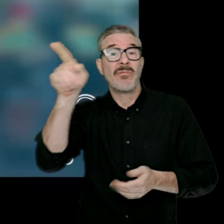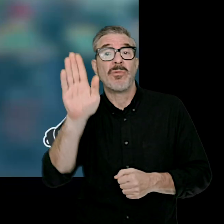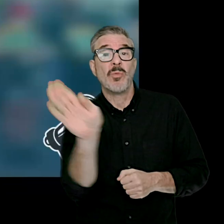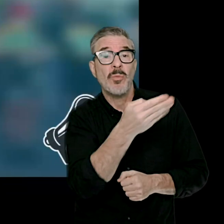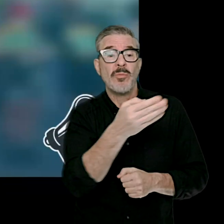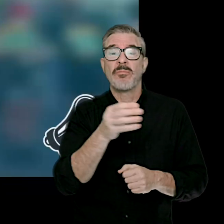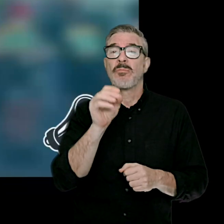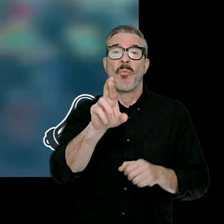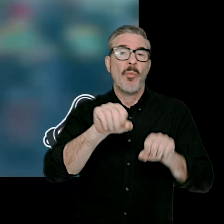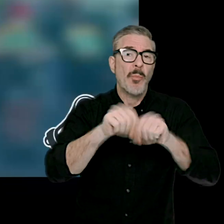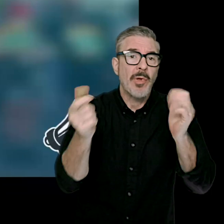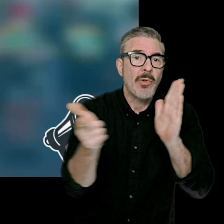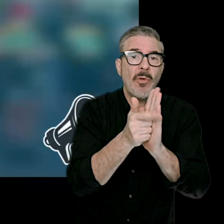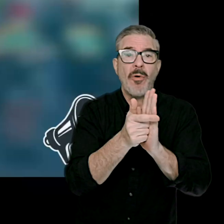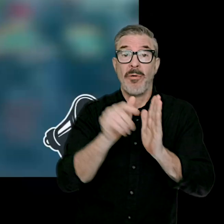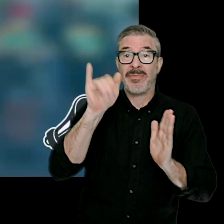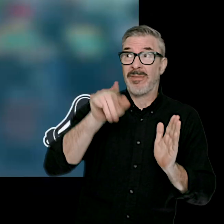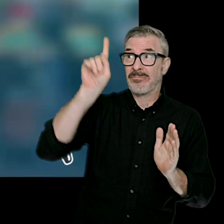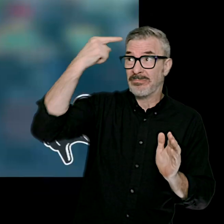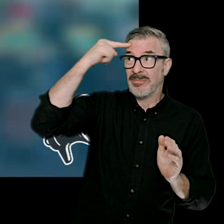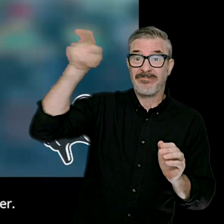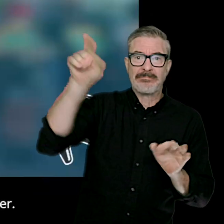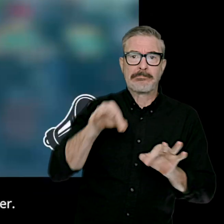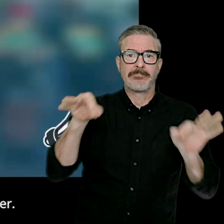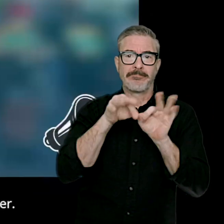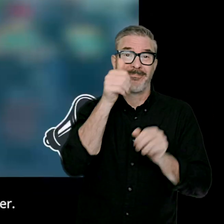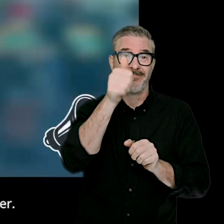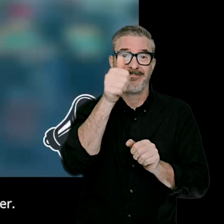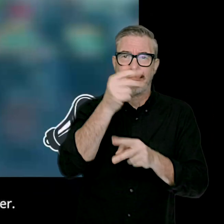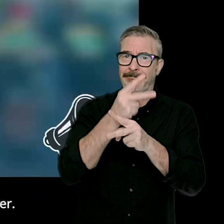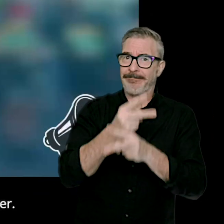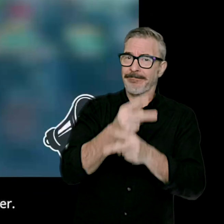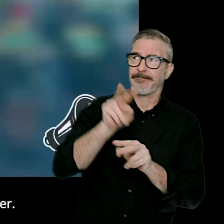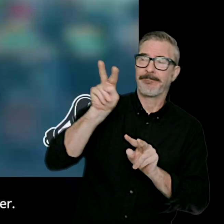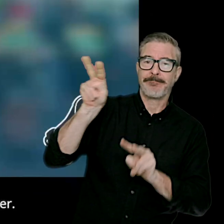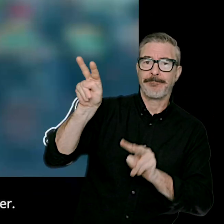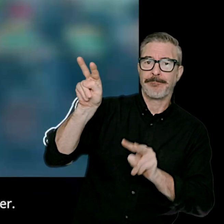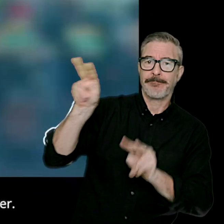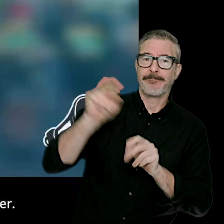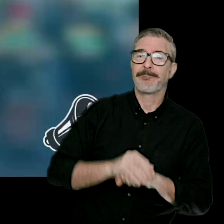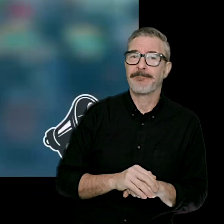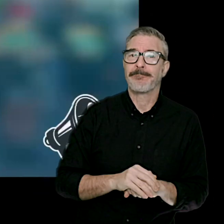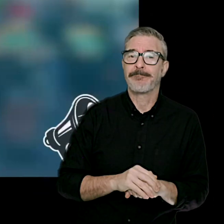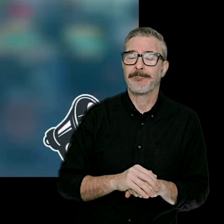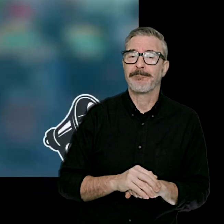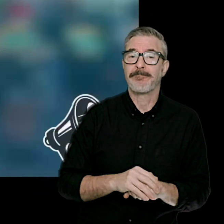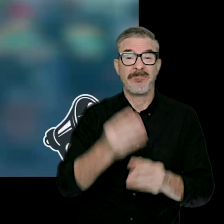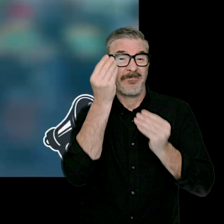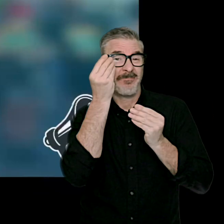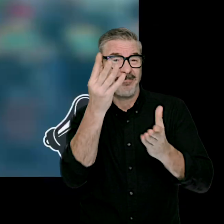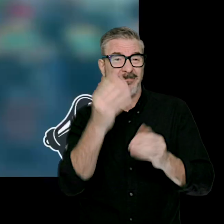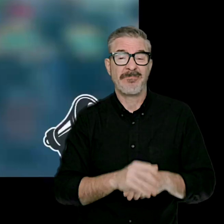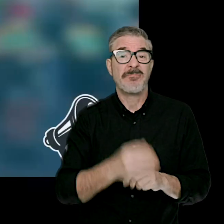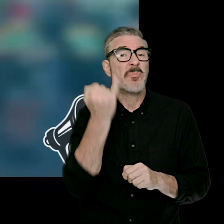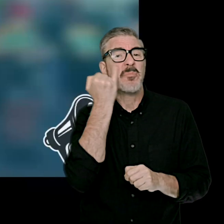this framework, it's important to know what to watch out for with an employer. It's important to know that